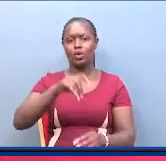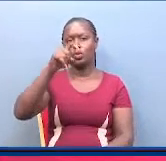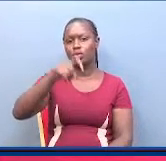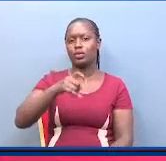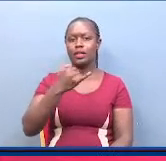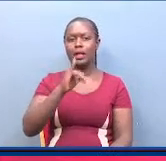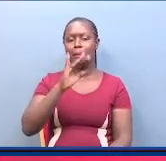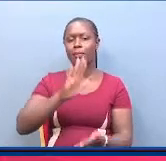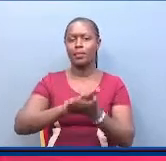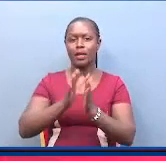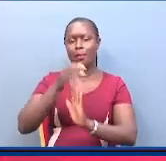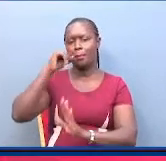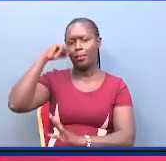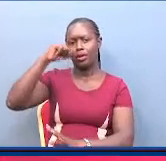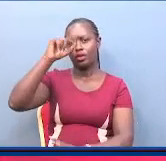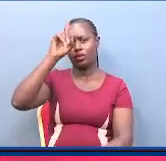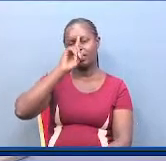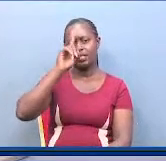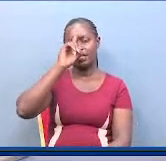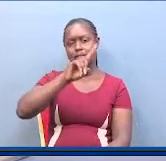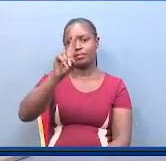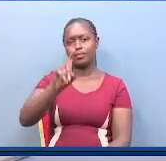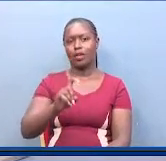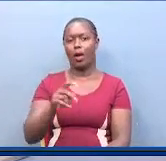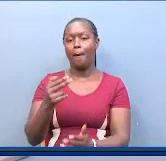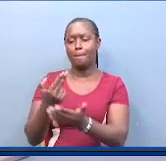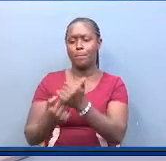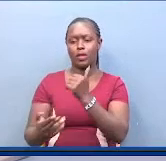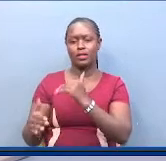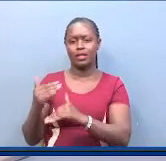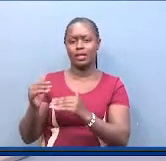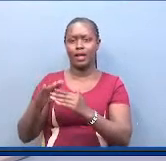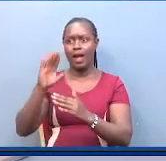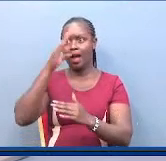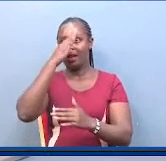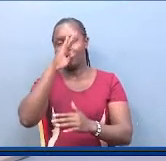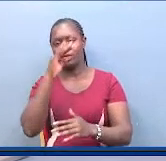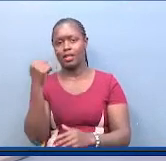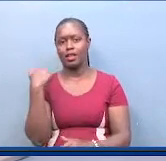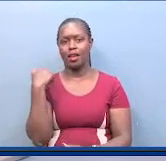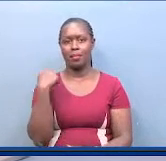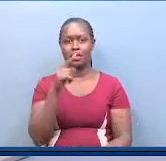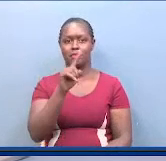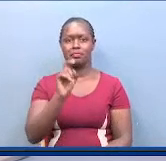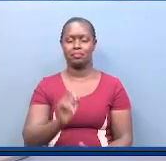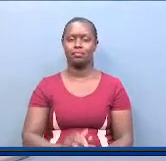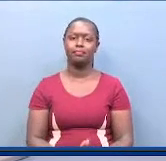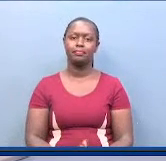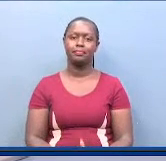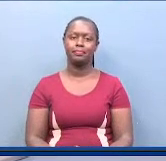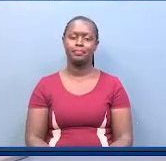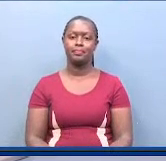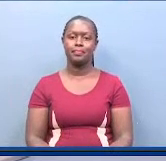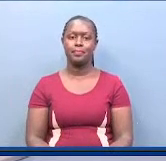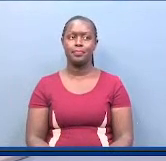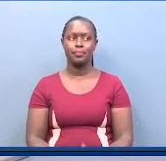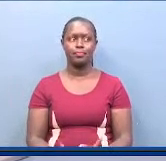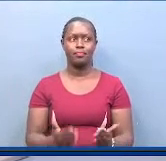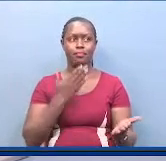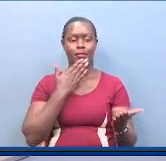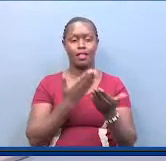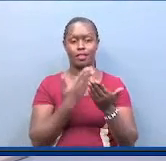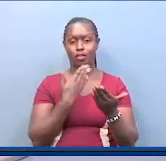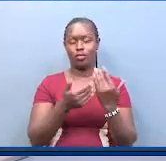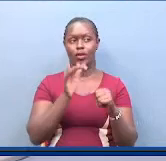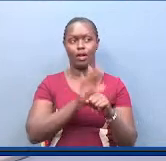taken politically seriously? Each side seemingly is doubting those numbers. Thank you very much. I have written an